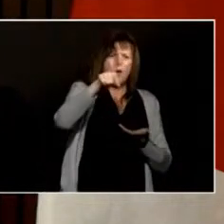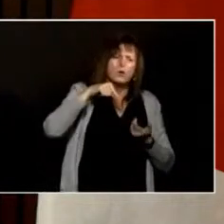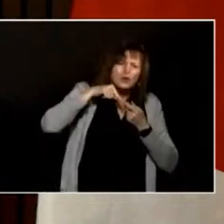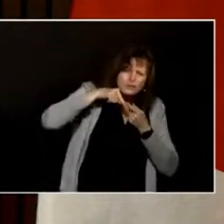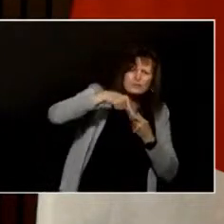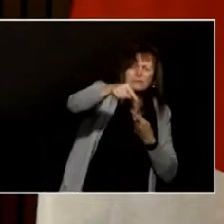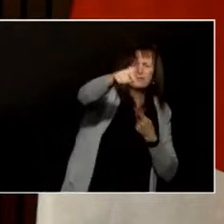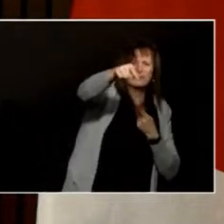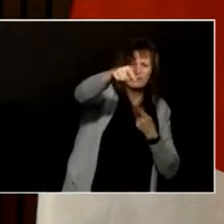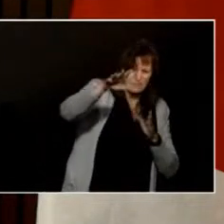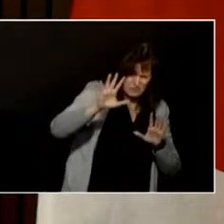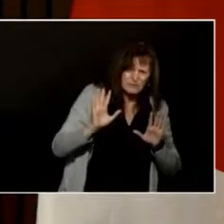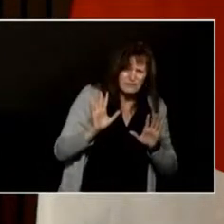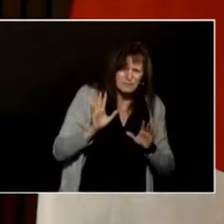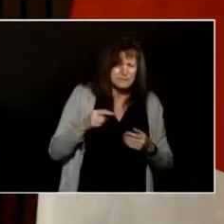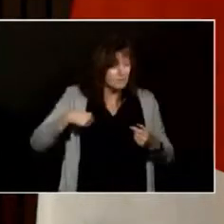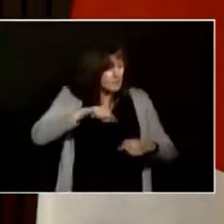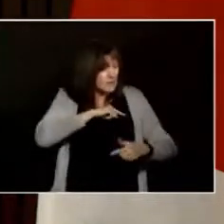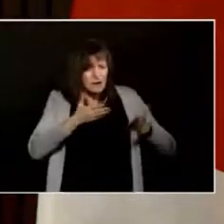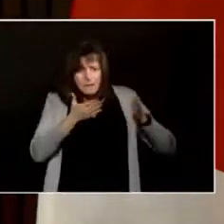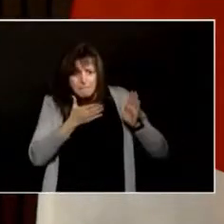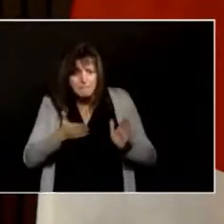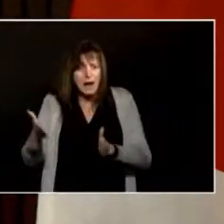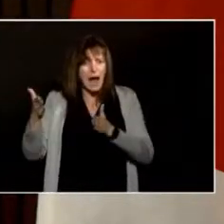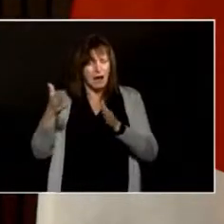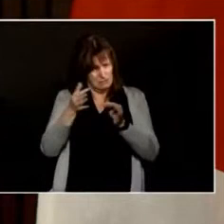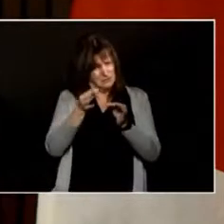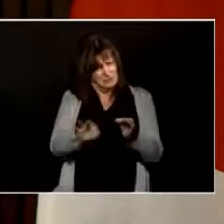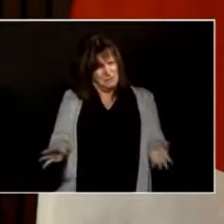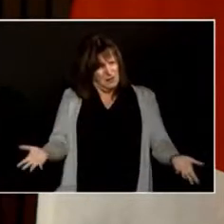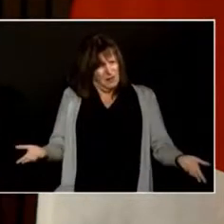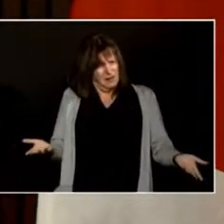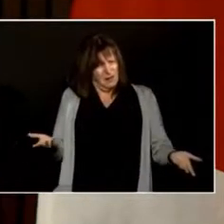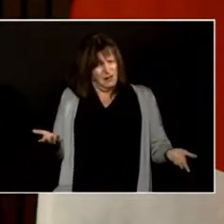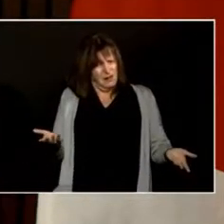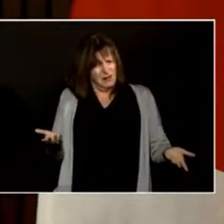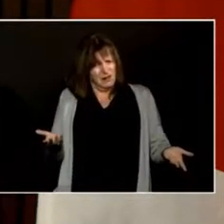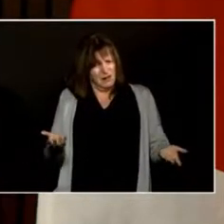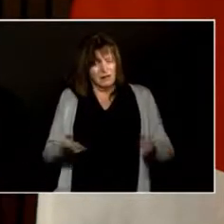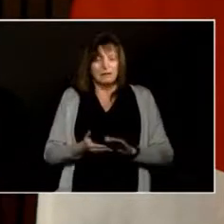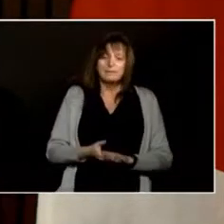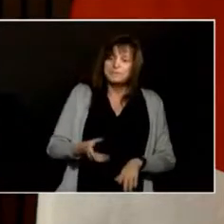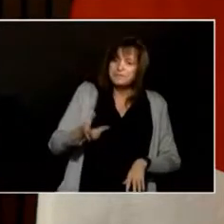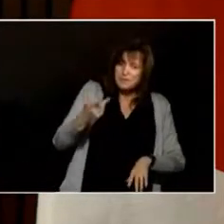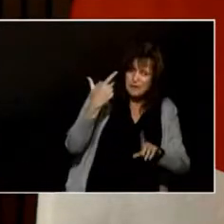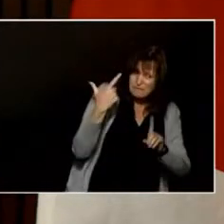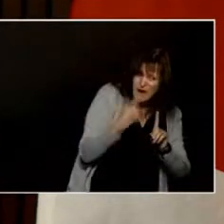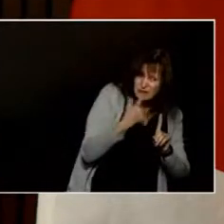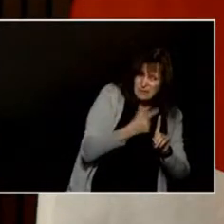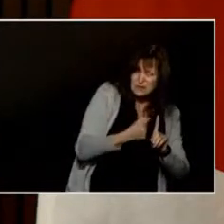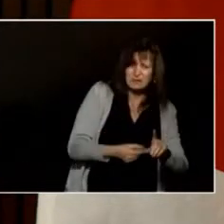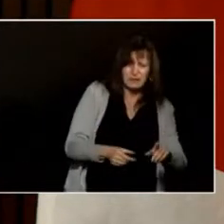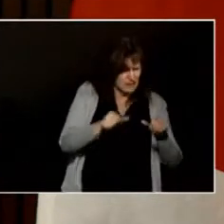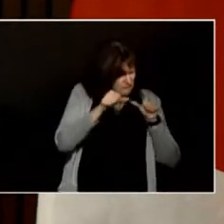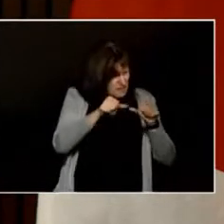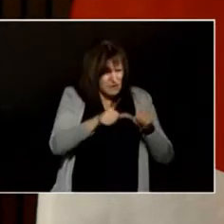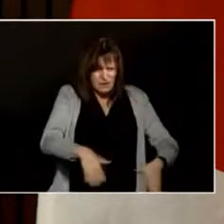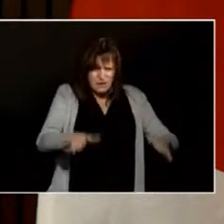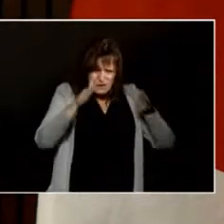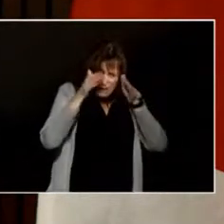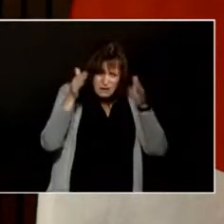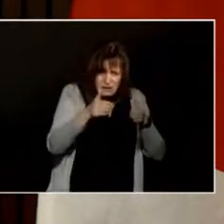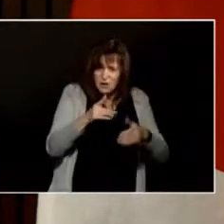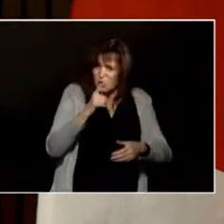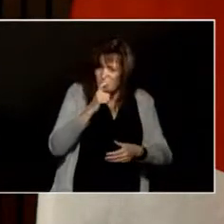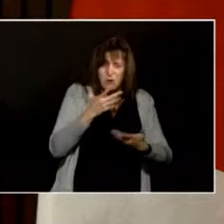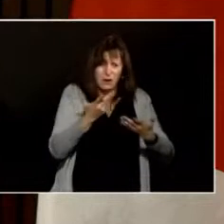each other's arms? Are you fucking serious? We have to into each other's arms, not into our own arms. On those Ontarians who need it most.